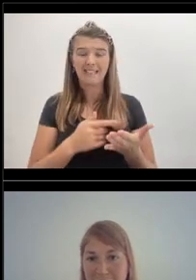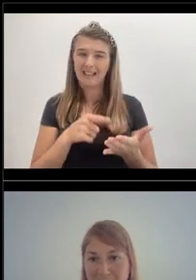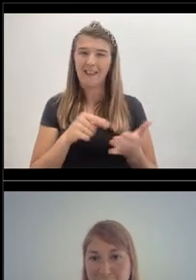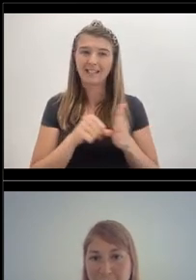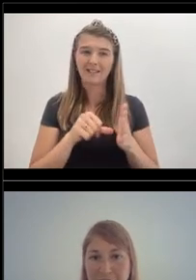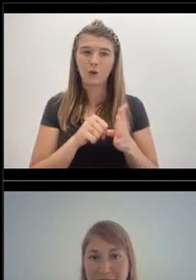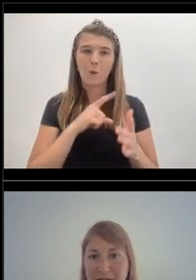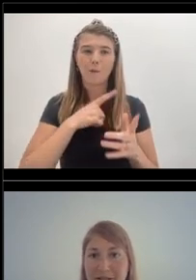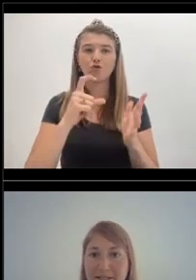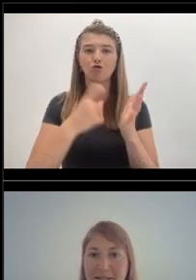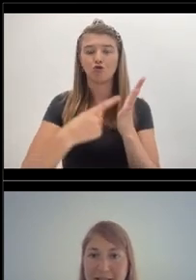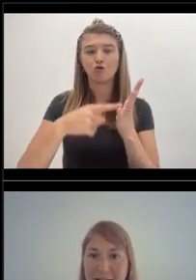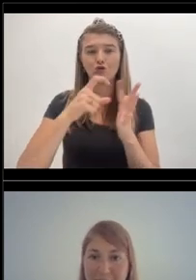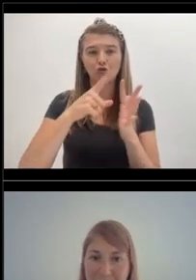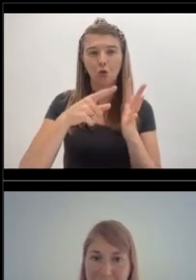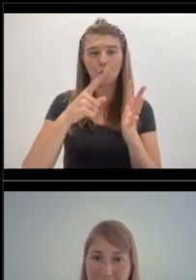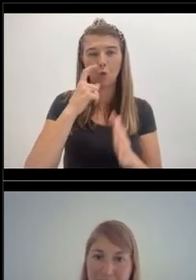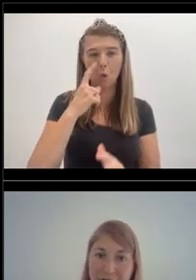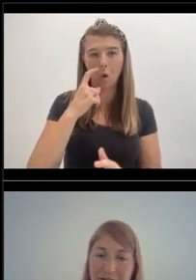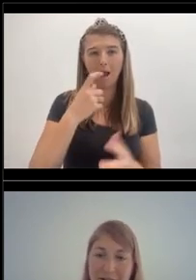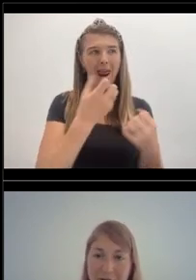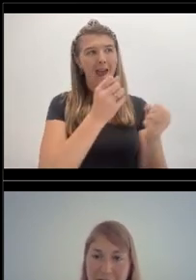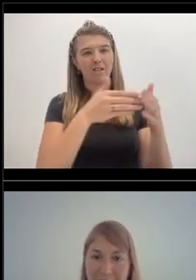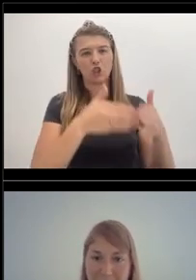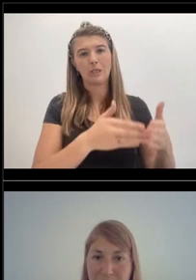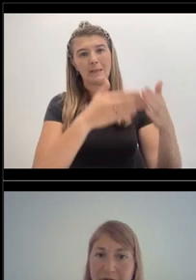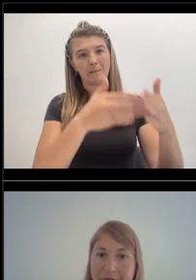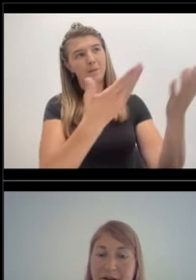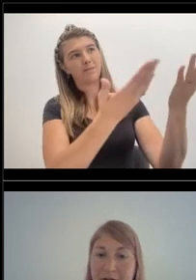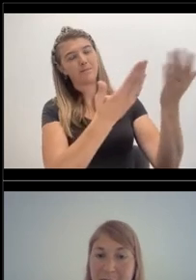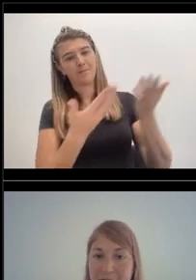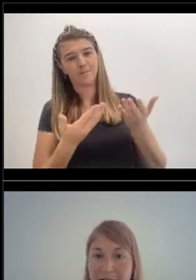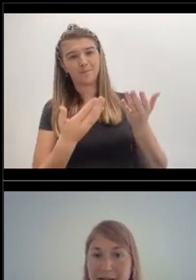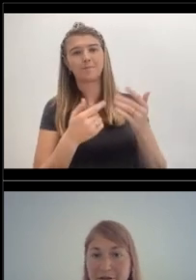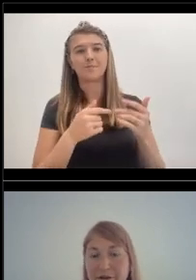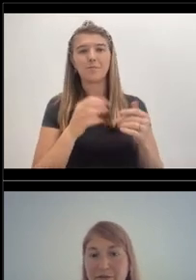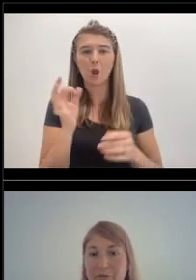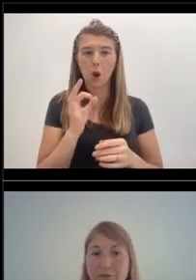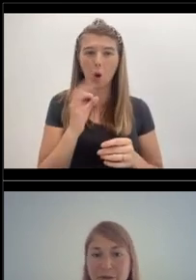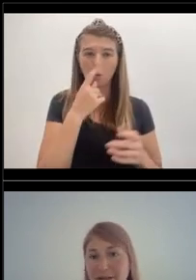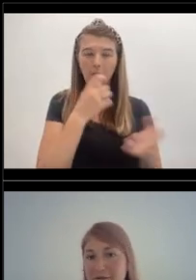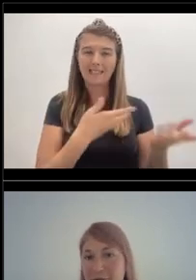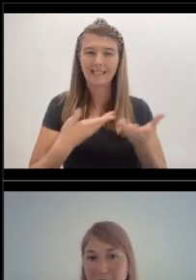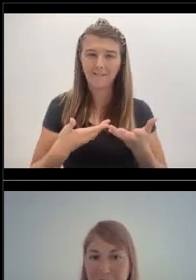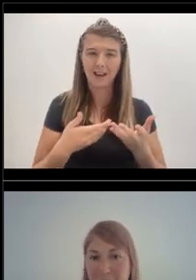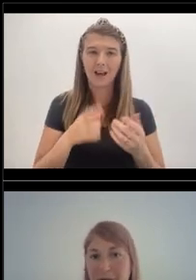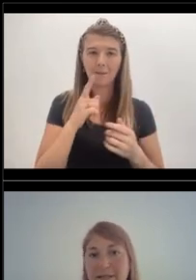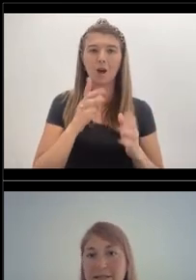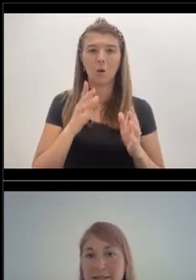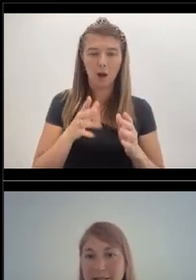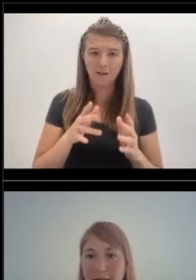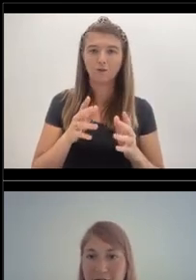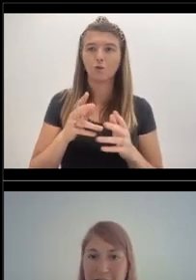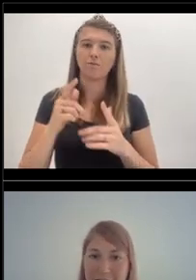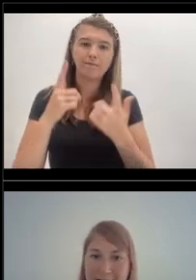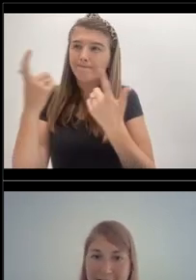big ship and there's an existing infrastructure and you get it locally to your refinery, but you have to get it from different